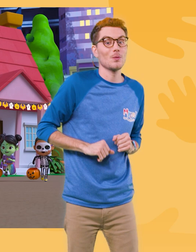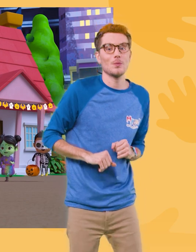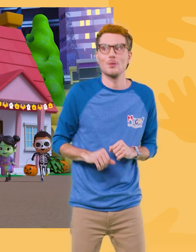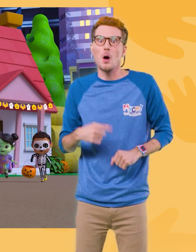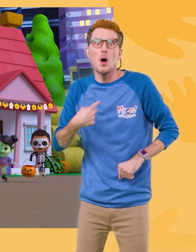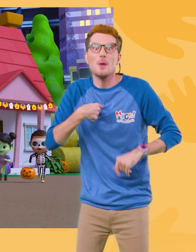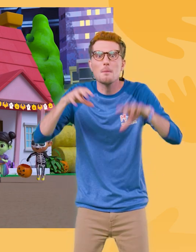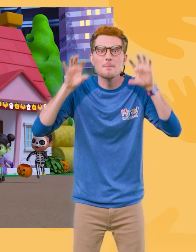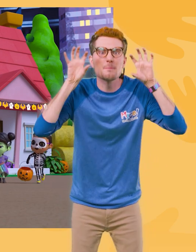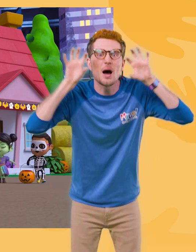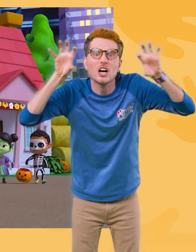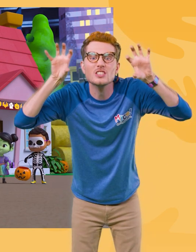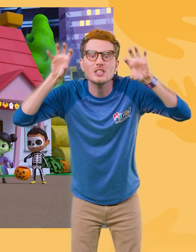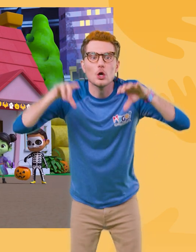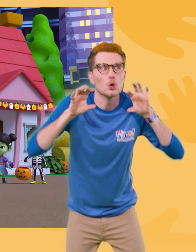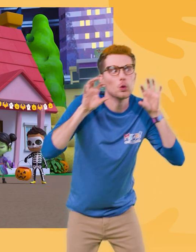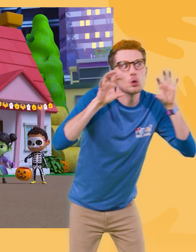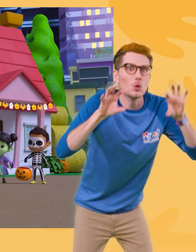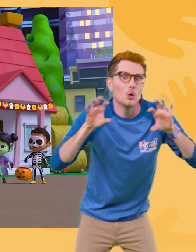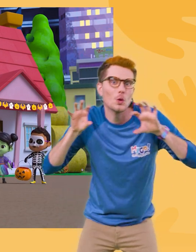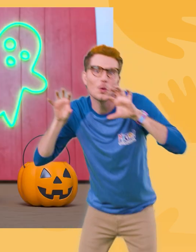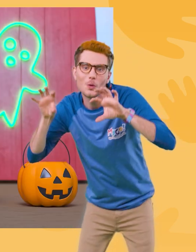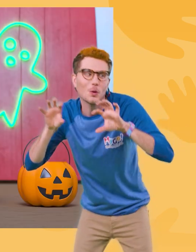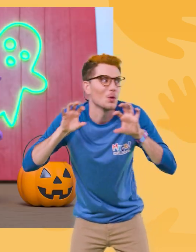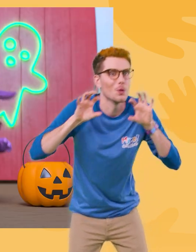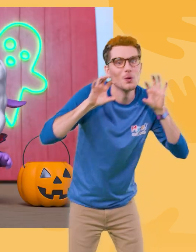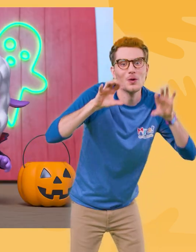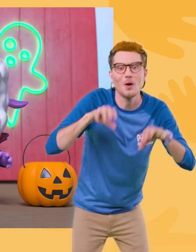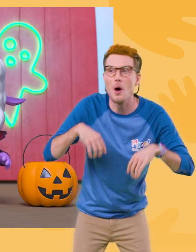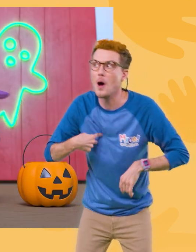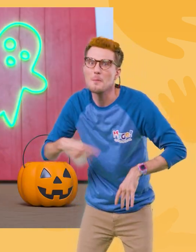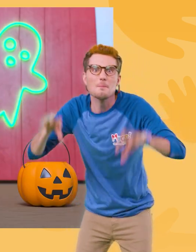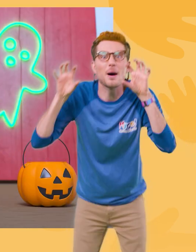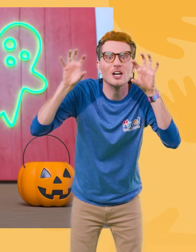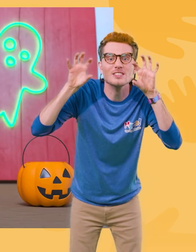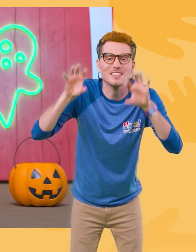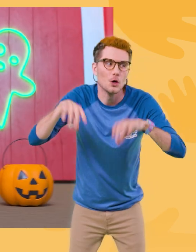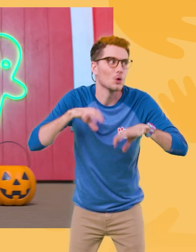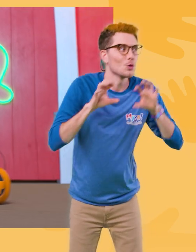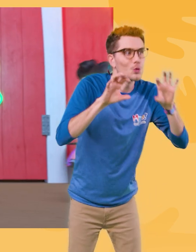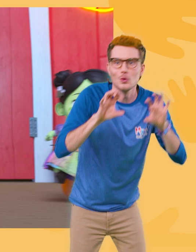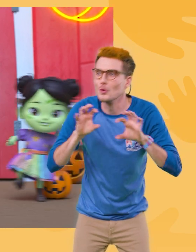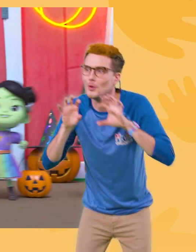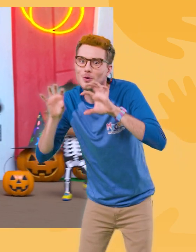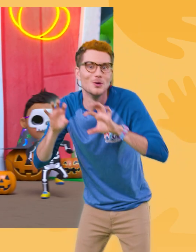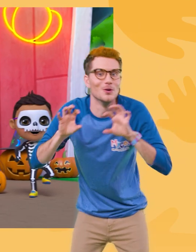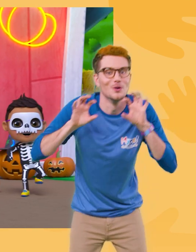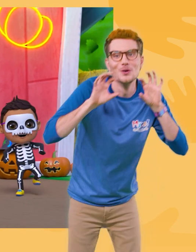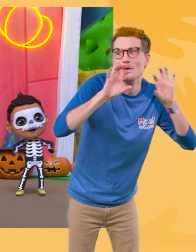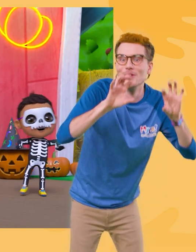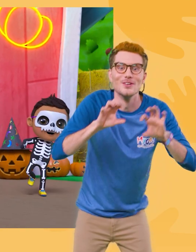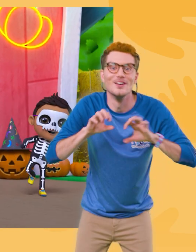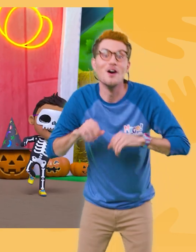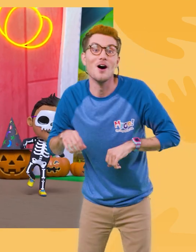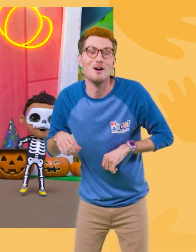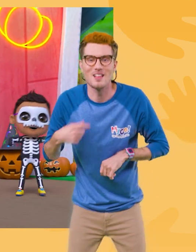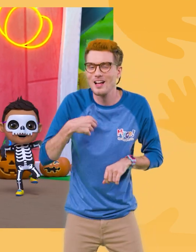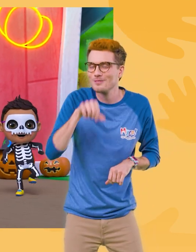Halloween. I'm a monster. Do, do, do, do. I'm a monster. Do, do, do, do.